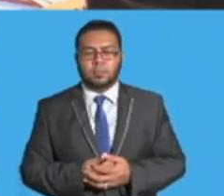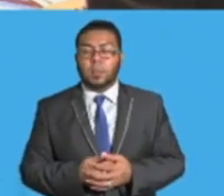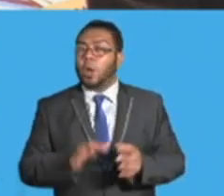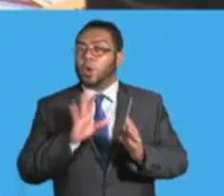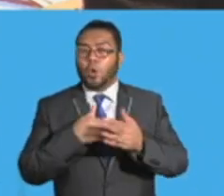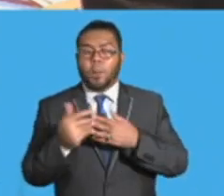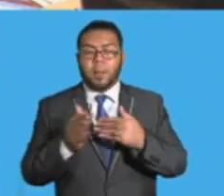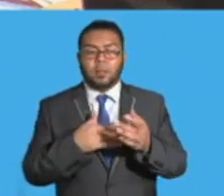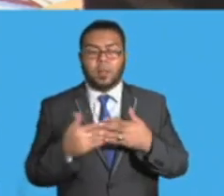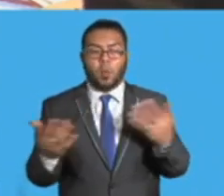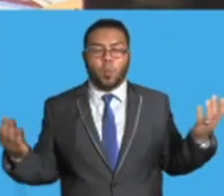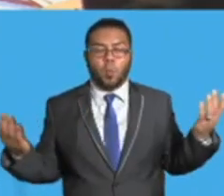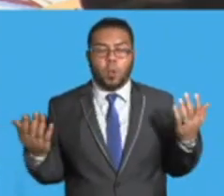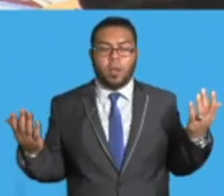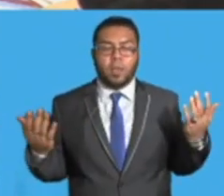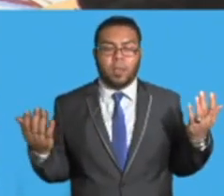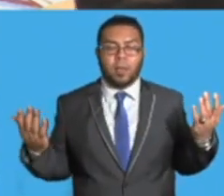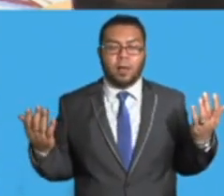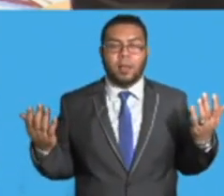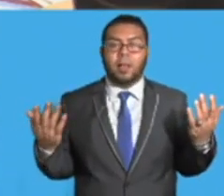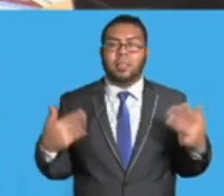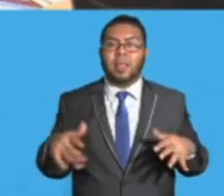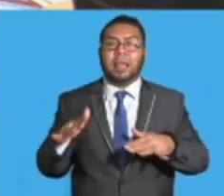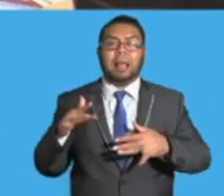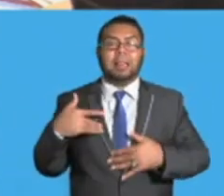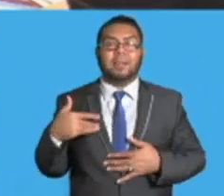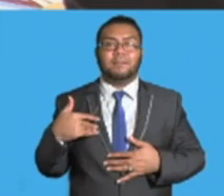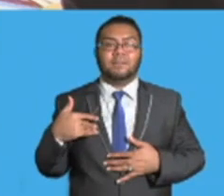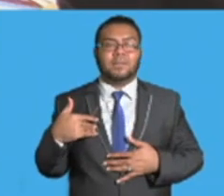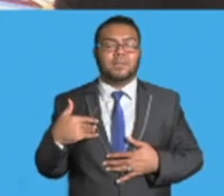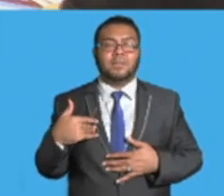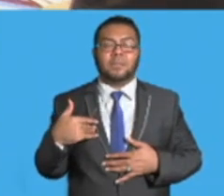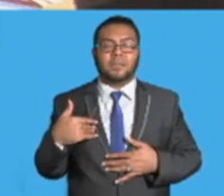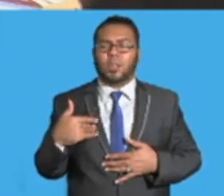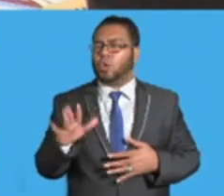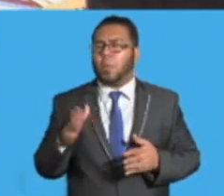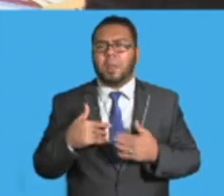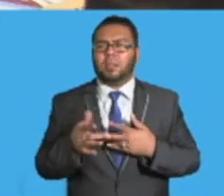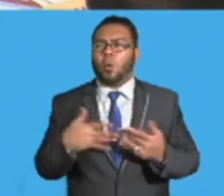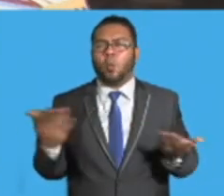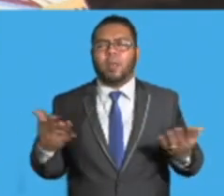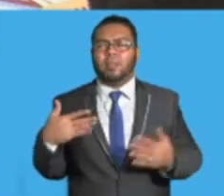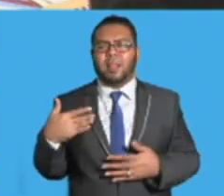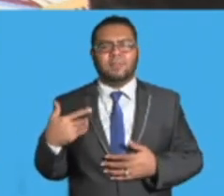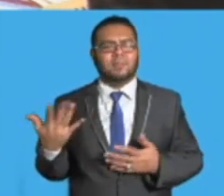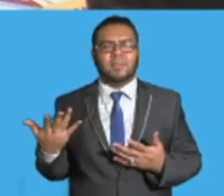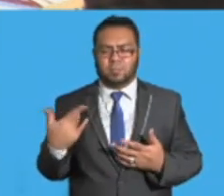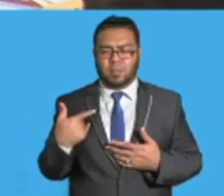no matter where they live. The beauty, Madam Speaker,